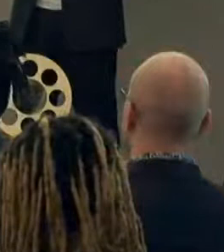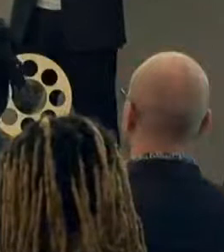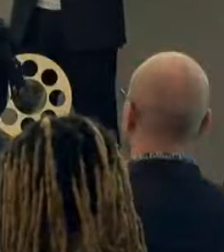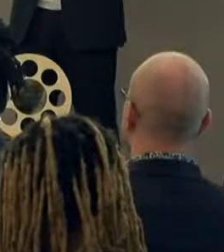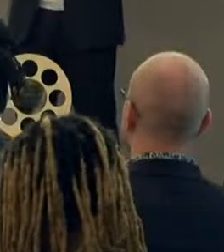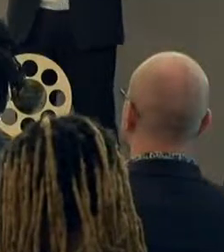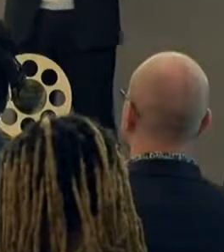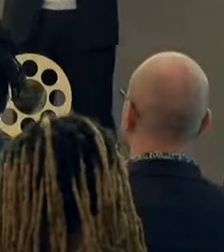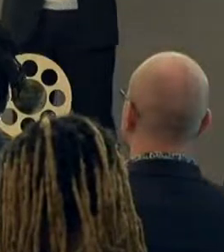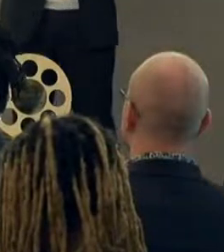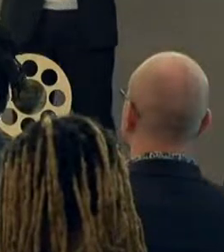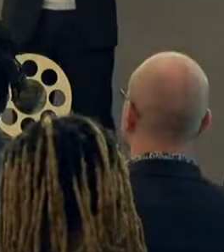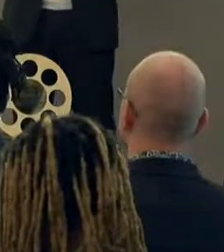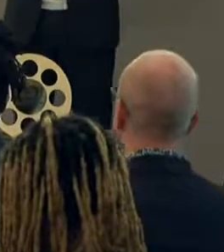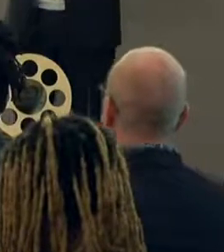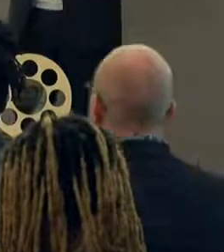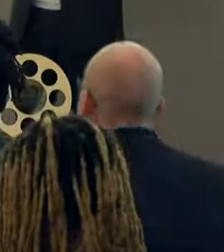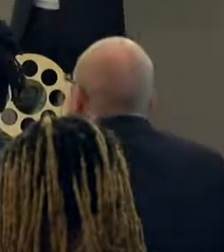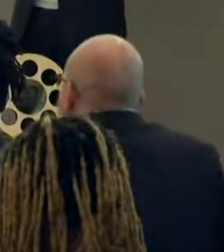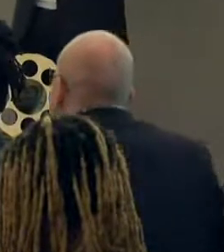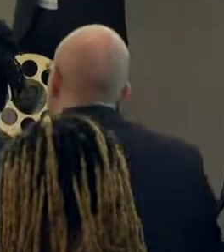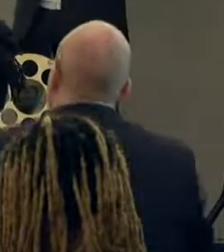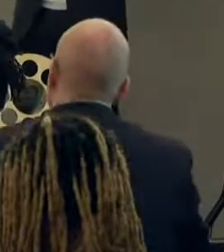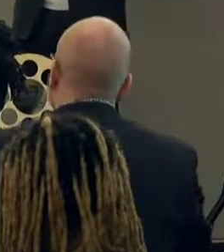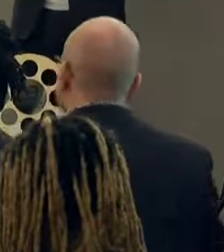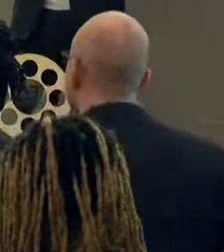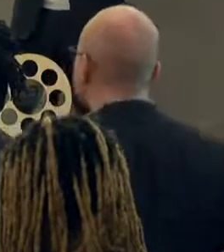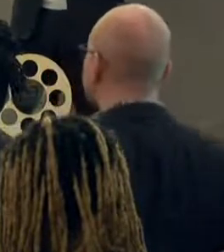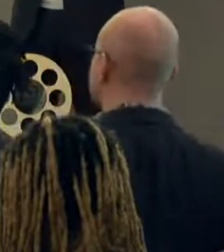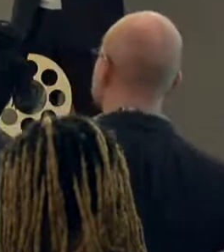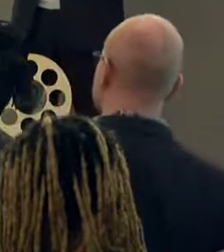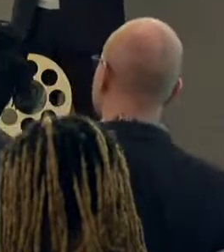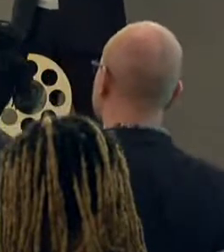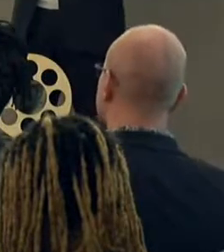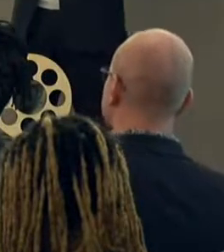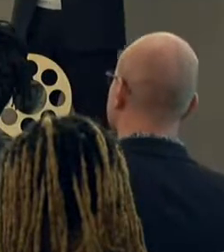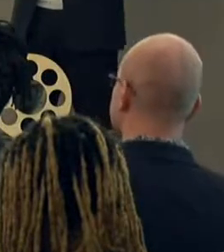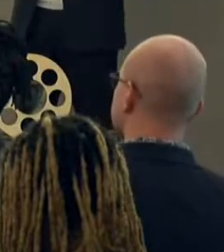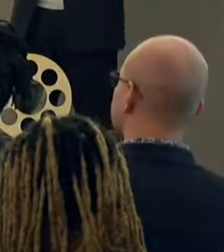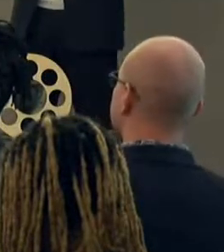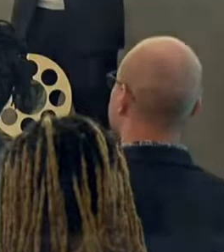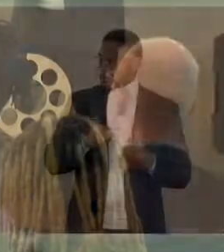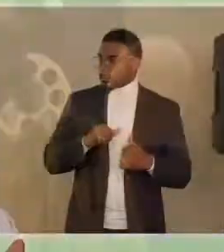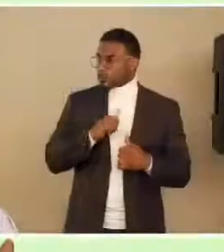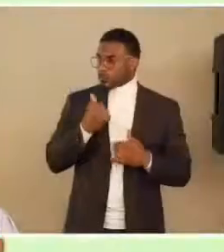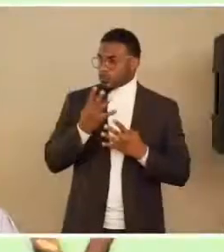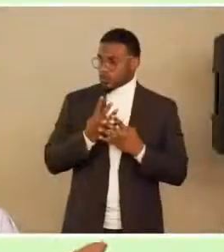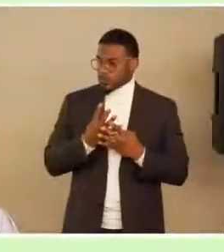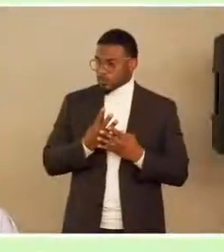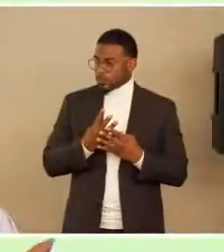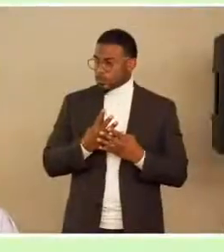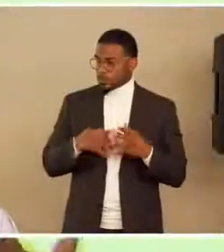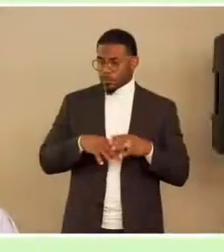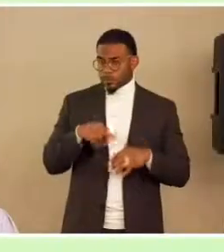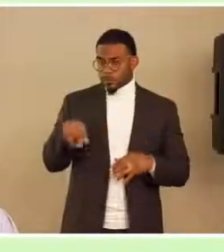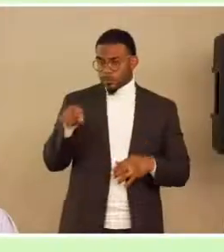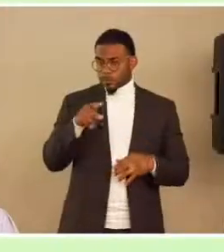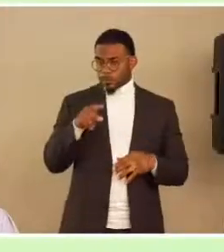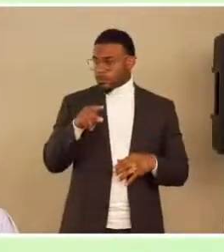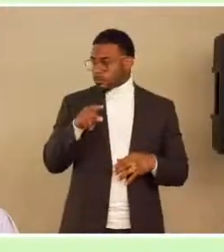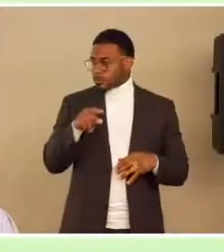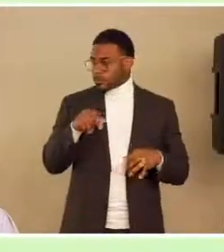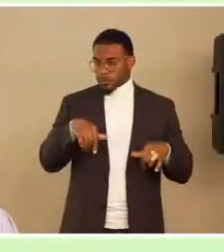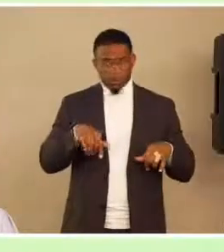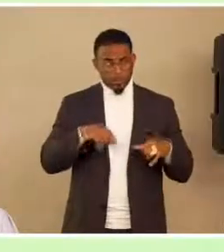And so what does it mean for you to be so in the US today, or how have other screenings outside of